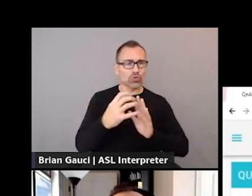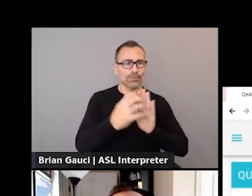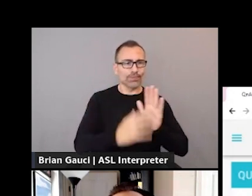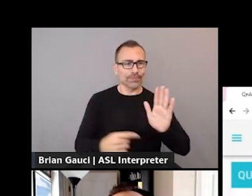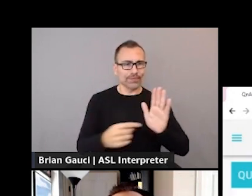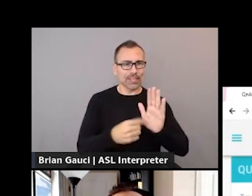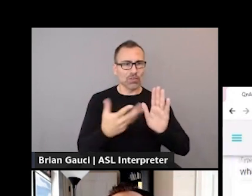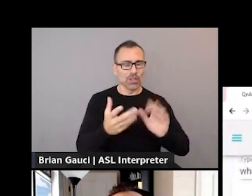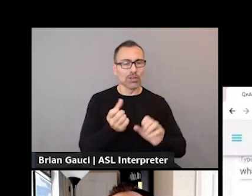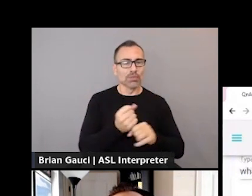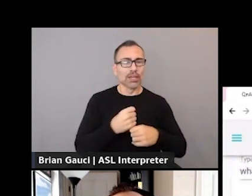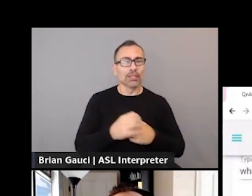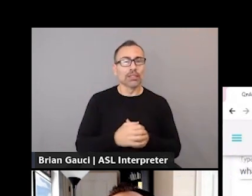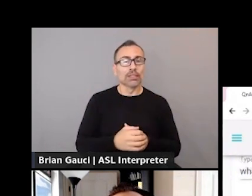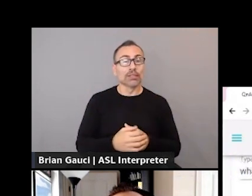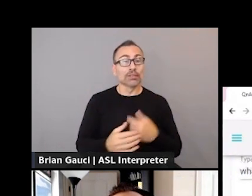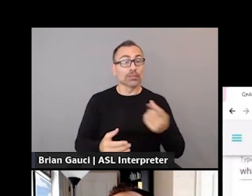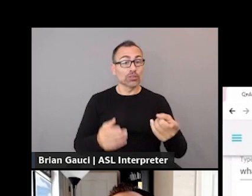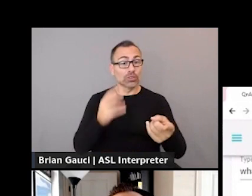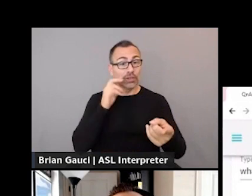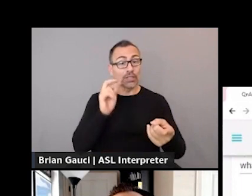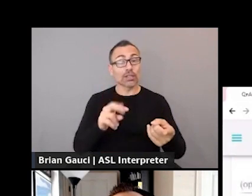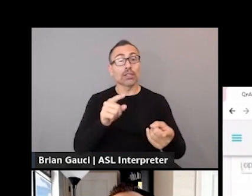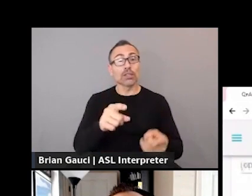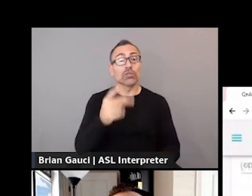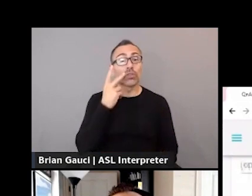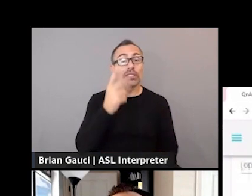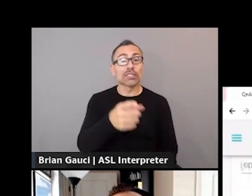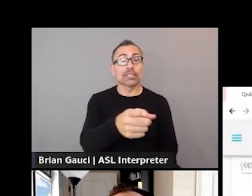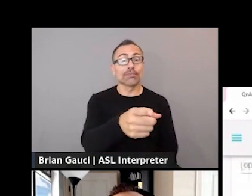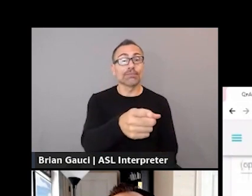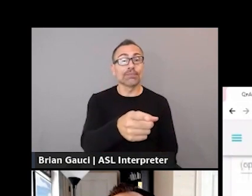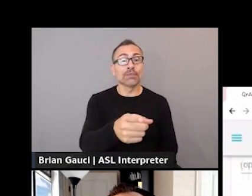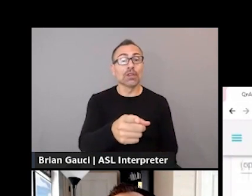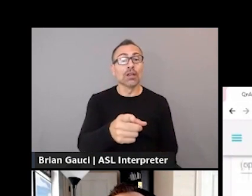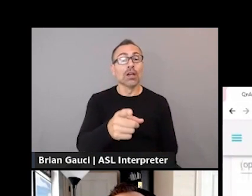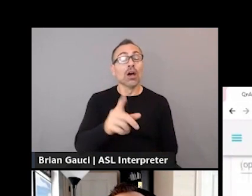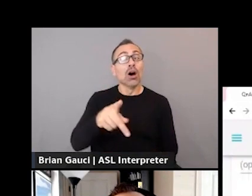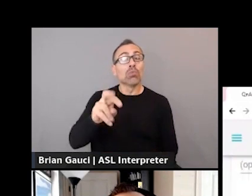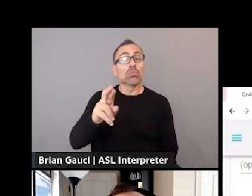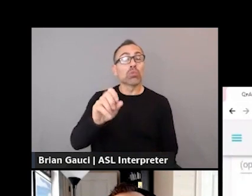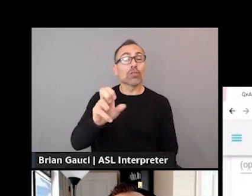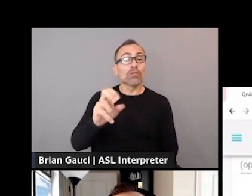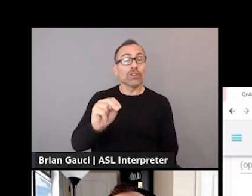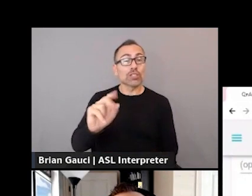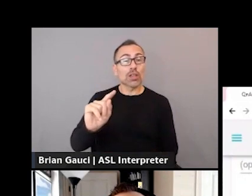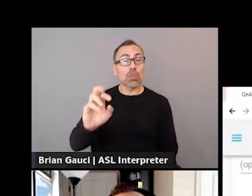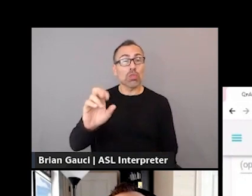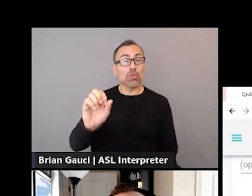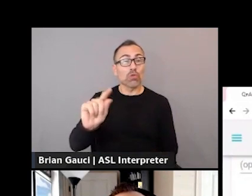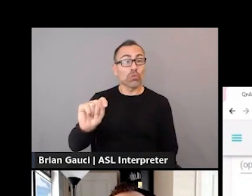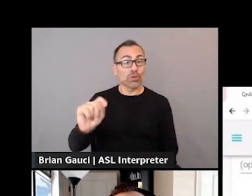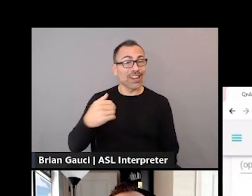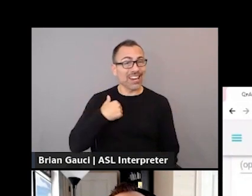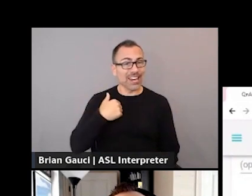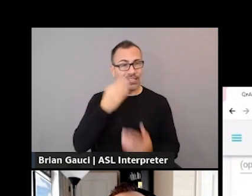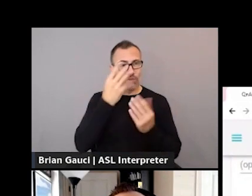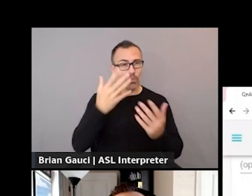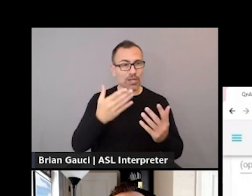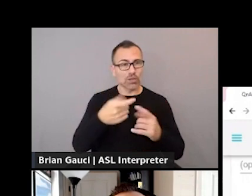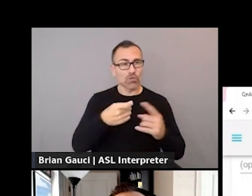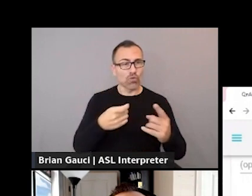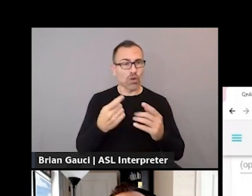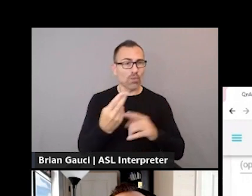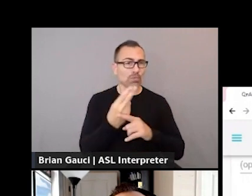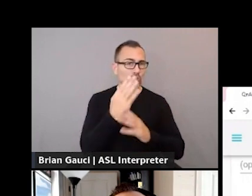if I click on this one, you can see provision throughput, and here's like information from the user guide on provision throughput. And it has a